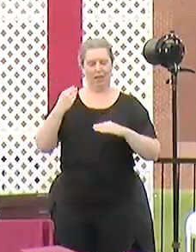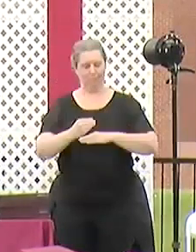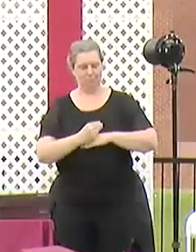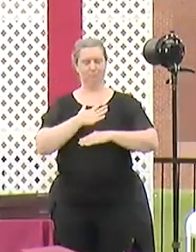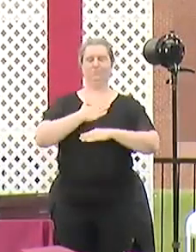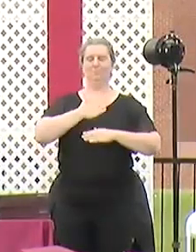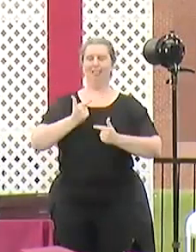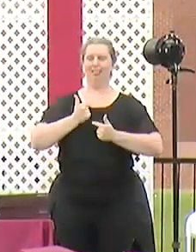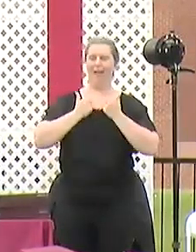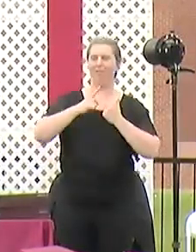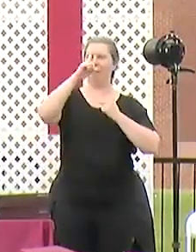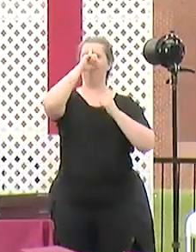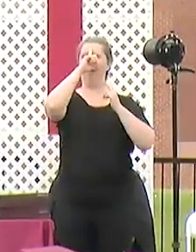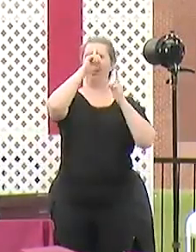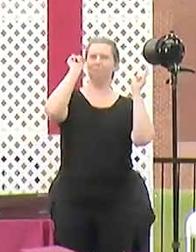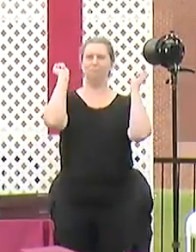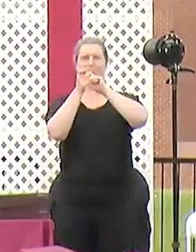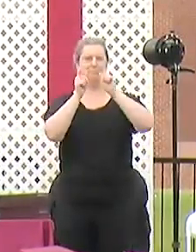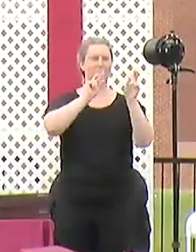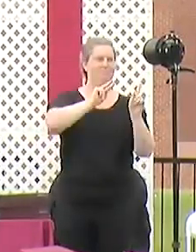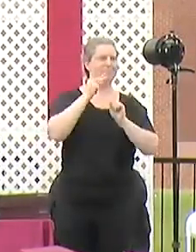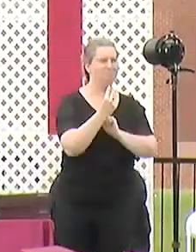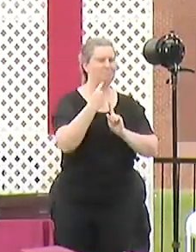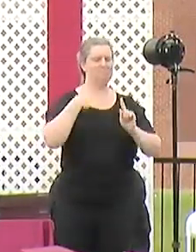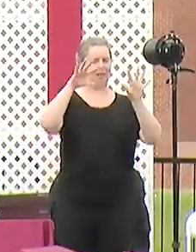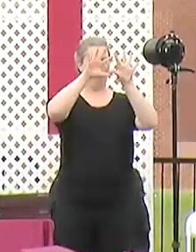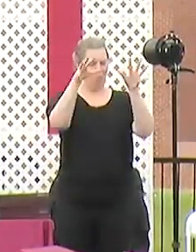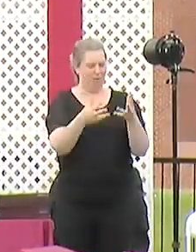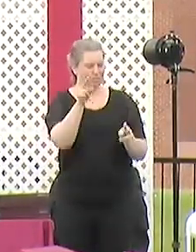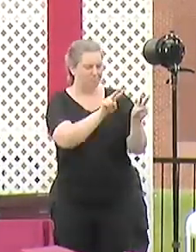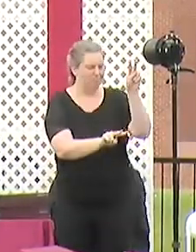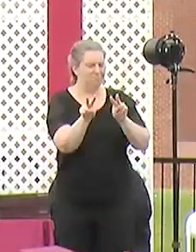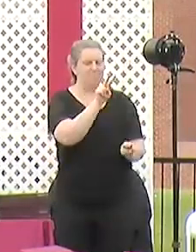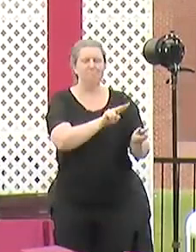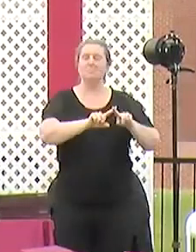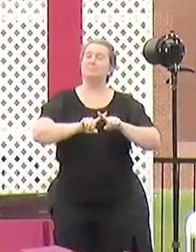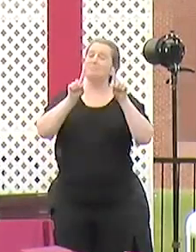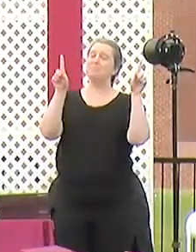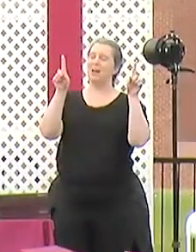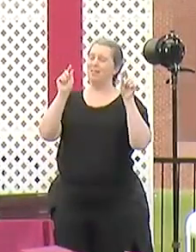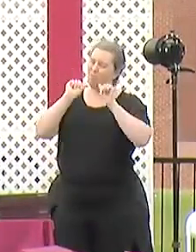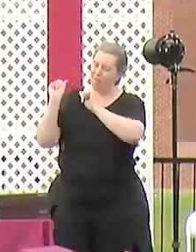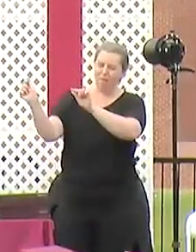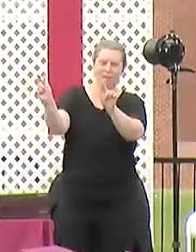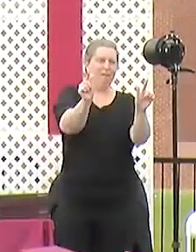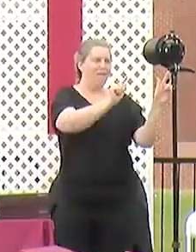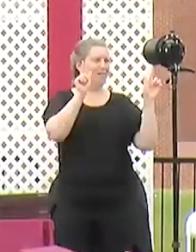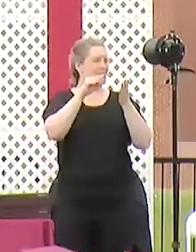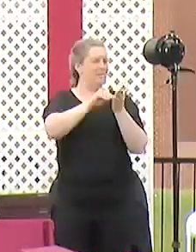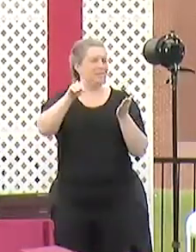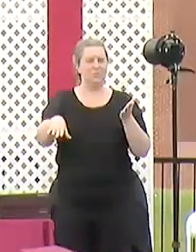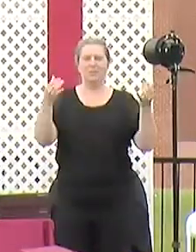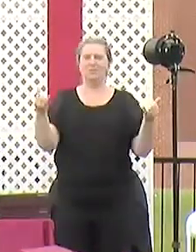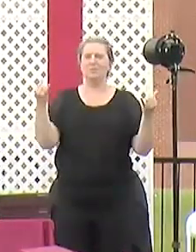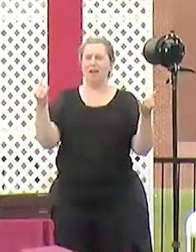life, mindset, perspective, outcome, and worldview. However, all of the students at Granby Memorial High School